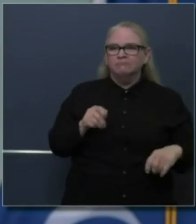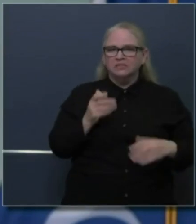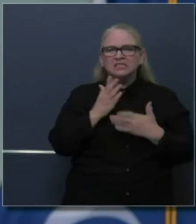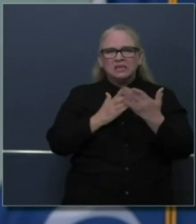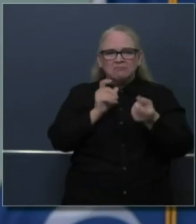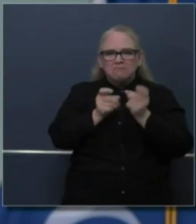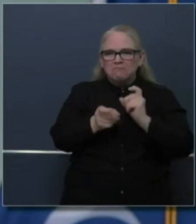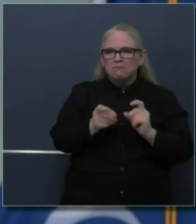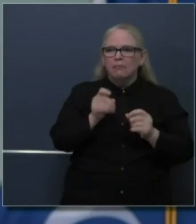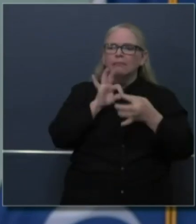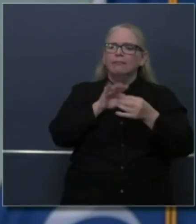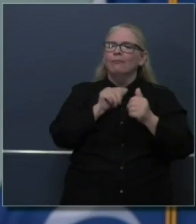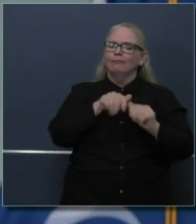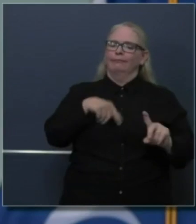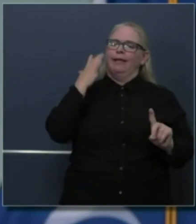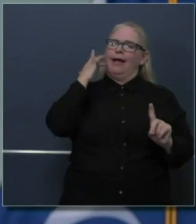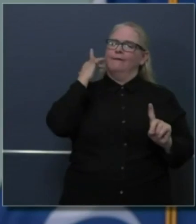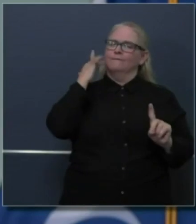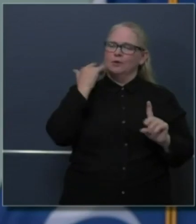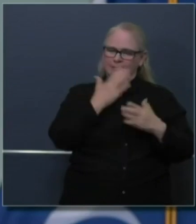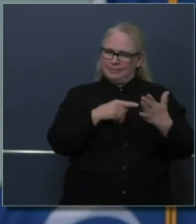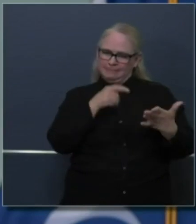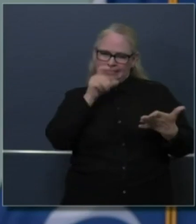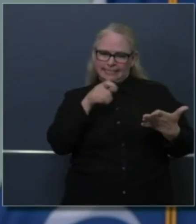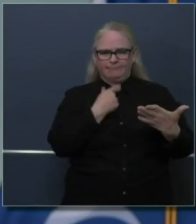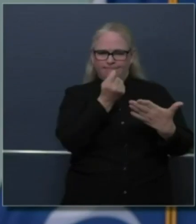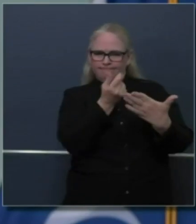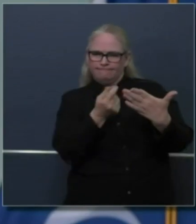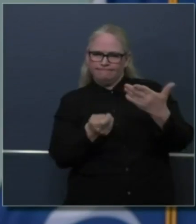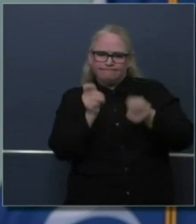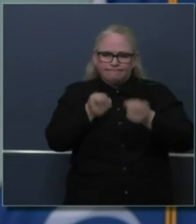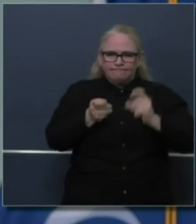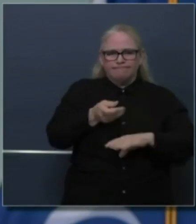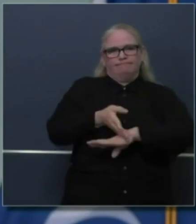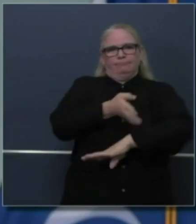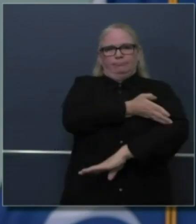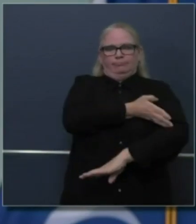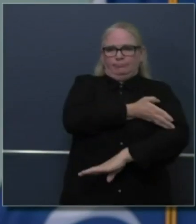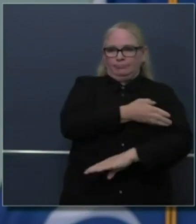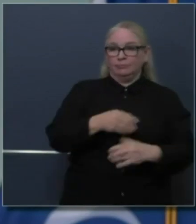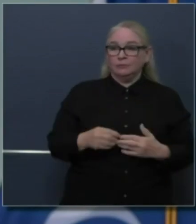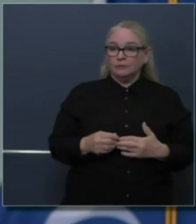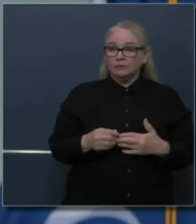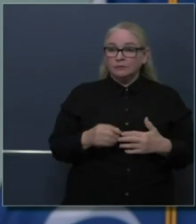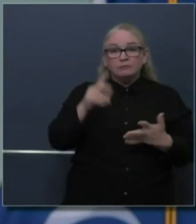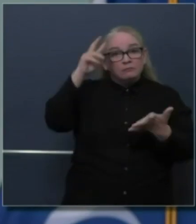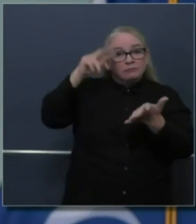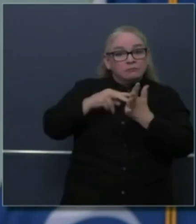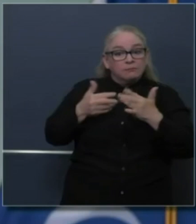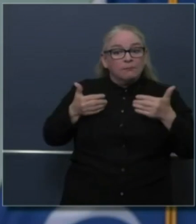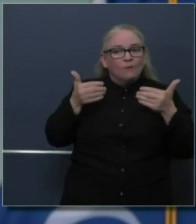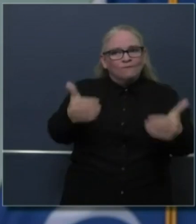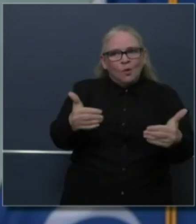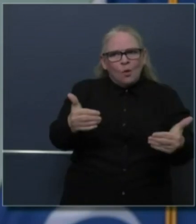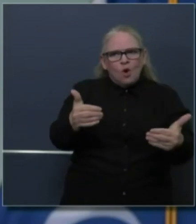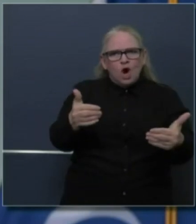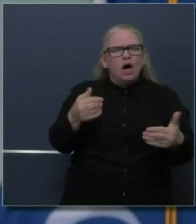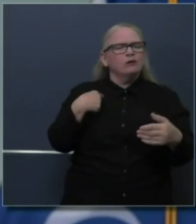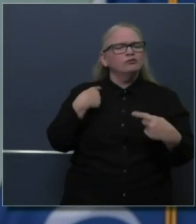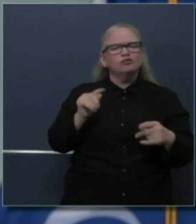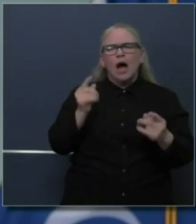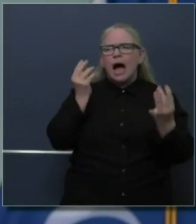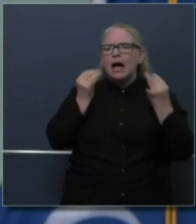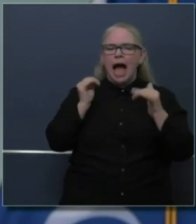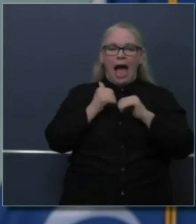California's recent past. We were able to move forward very deliberatively to be thoughtful about the utilization of those